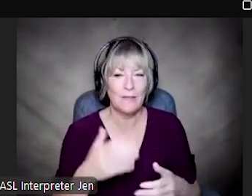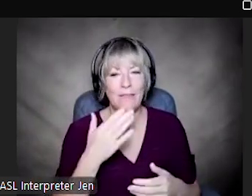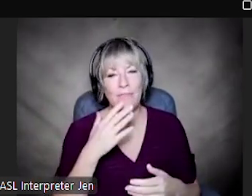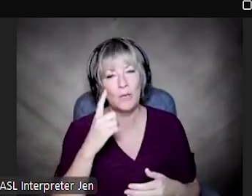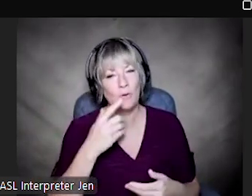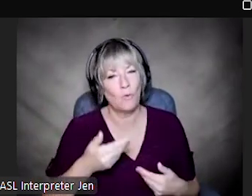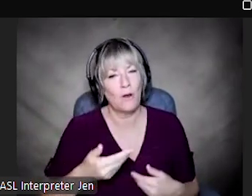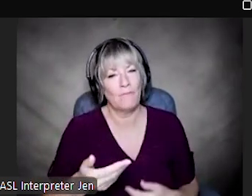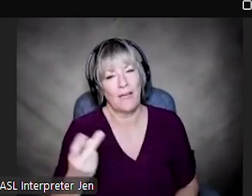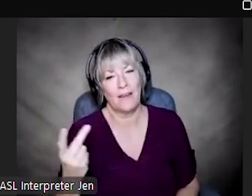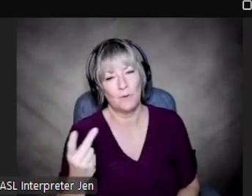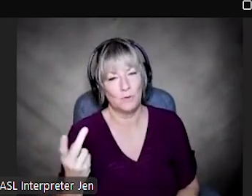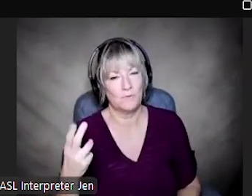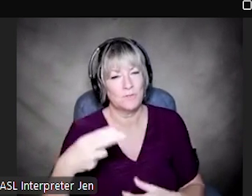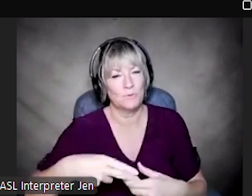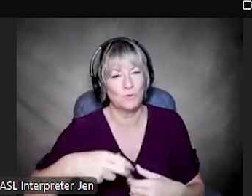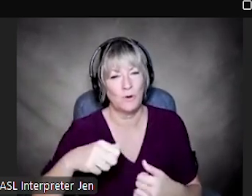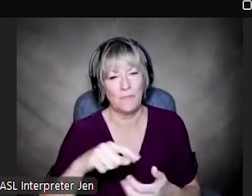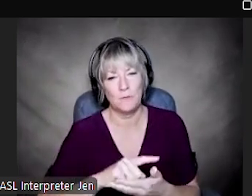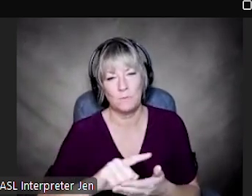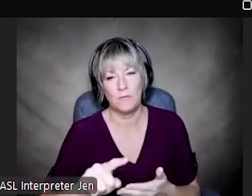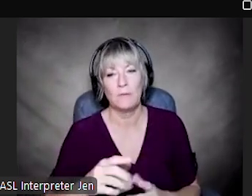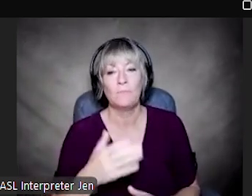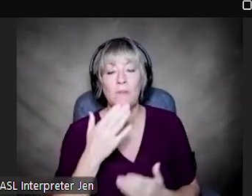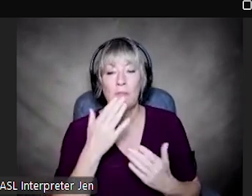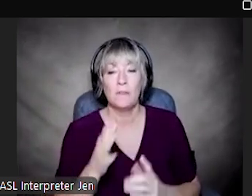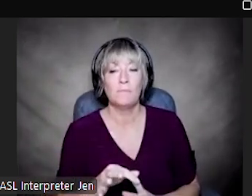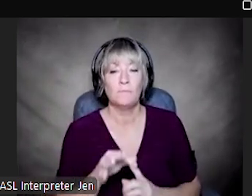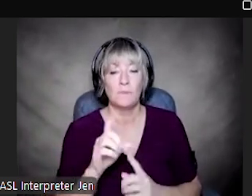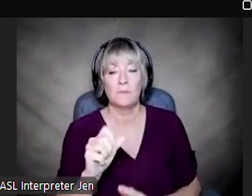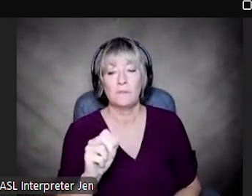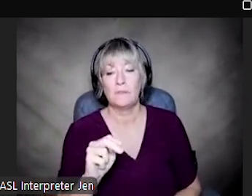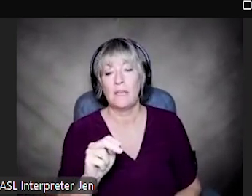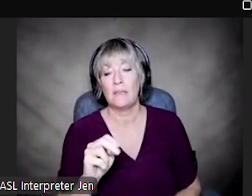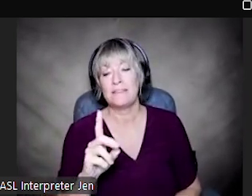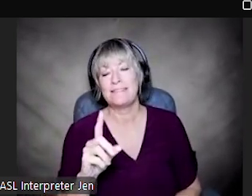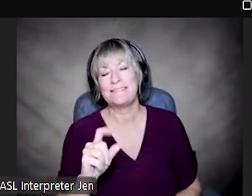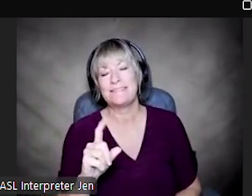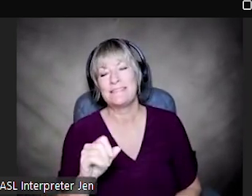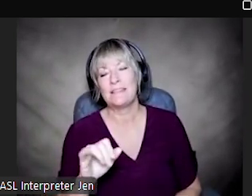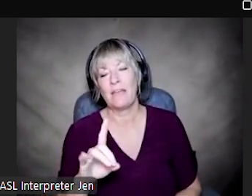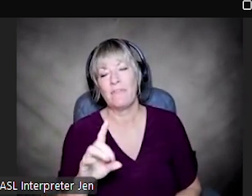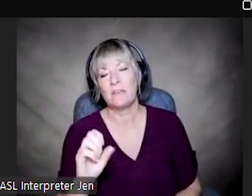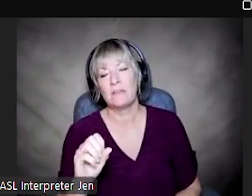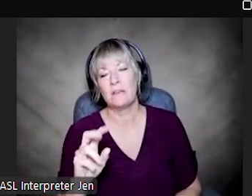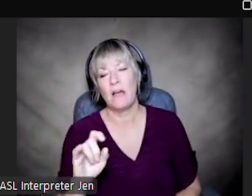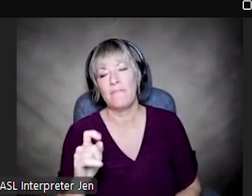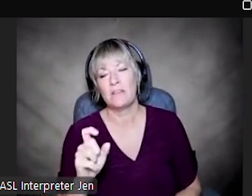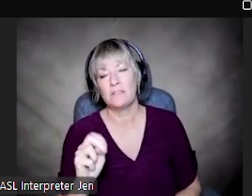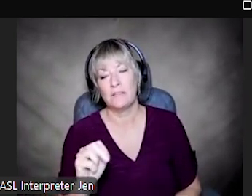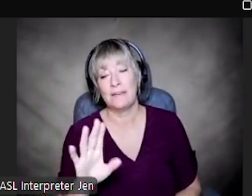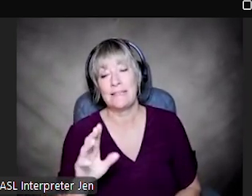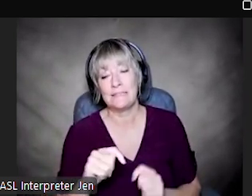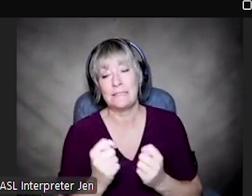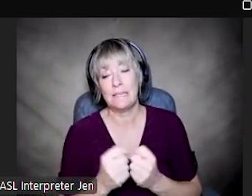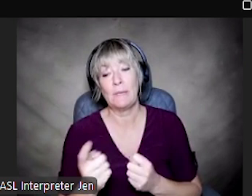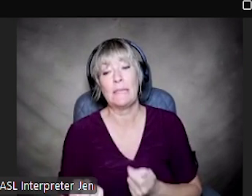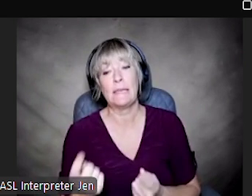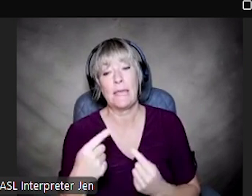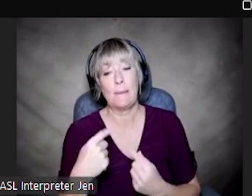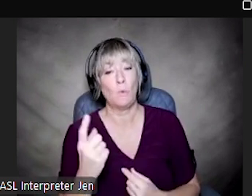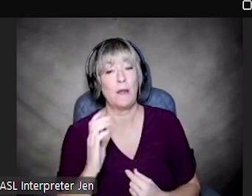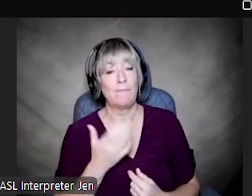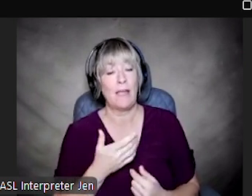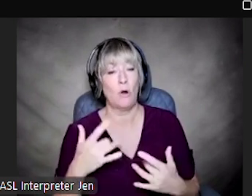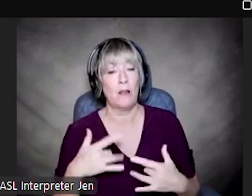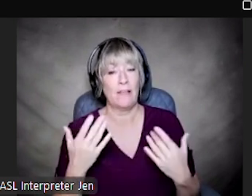us in to be a part of this with you this week. Thank you especially to David Covington and his team. David actually attended one of our events recently in